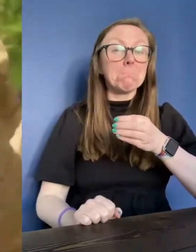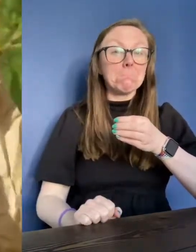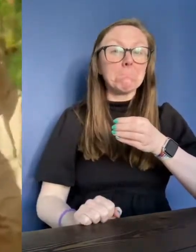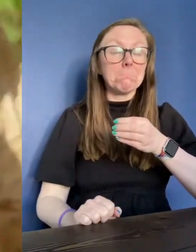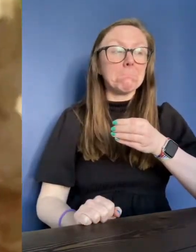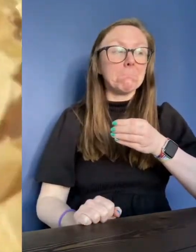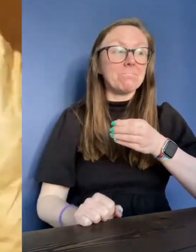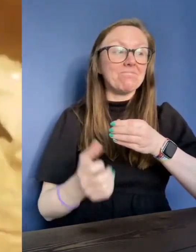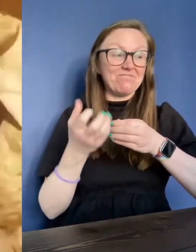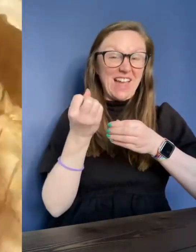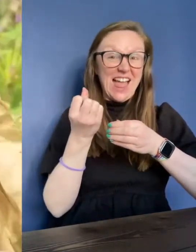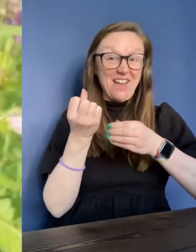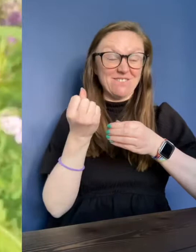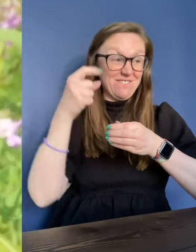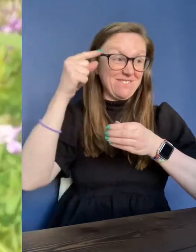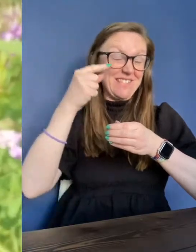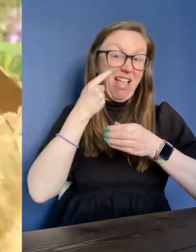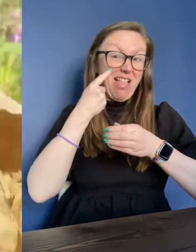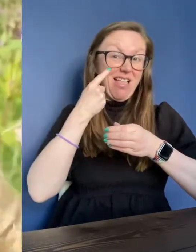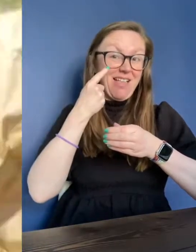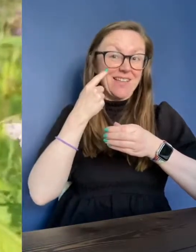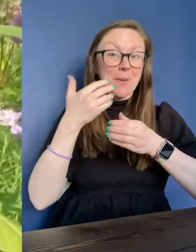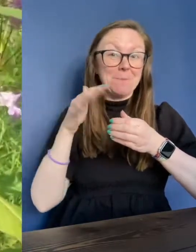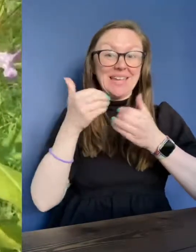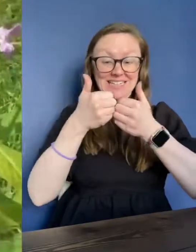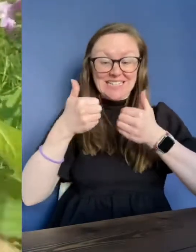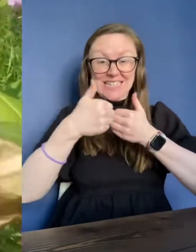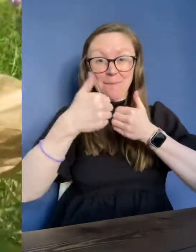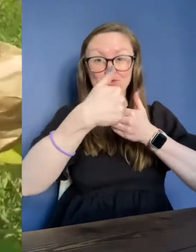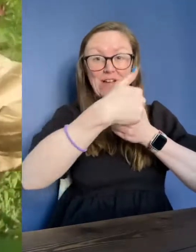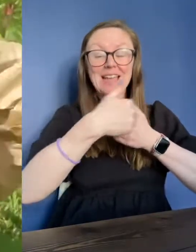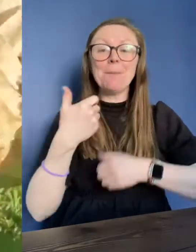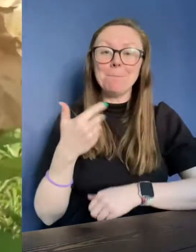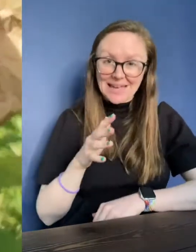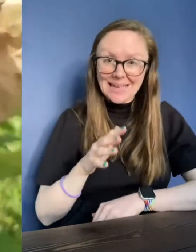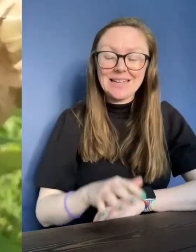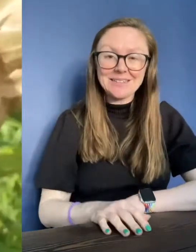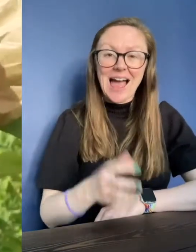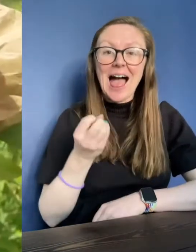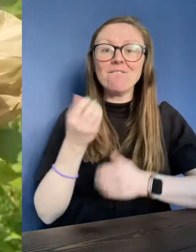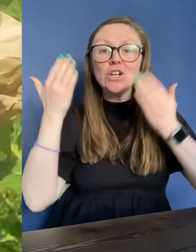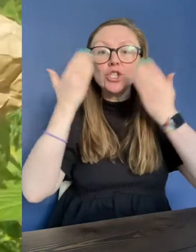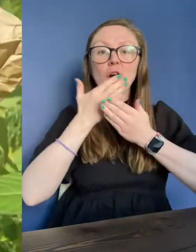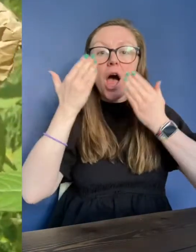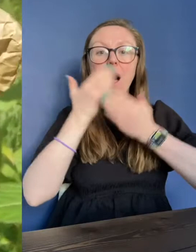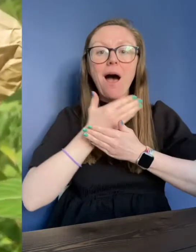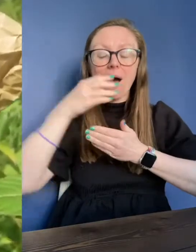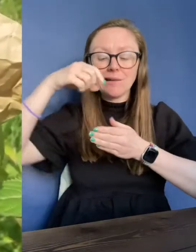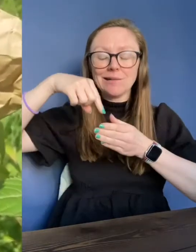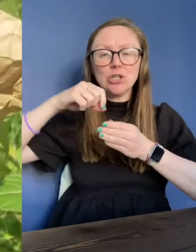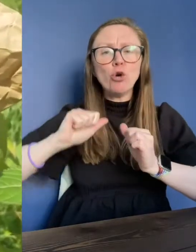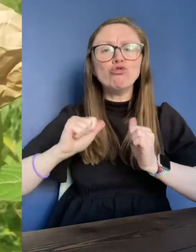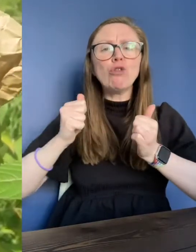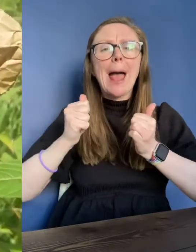bag, you can see that they've separated out and we've got some of the darker, more